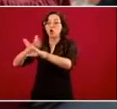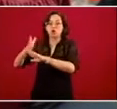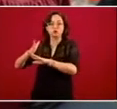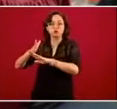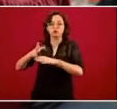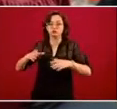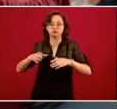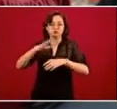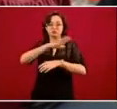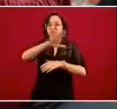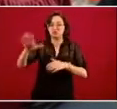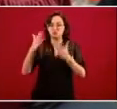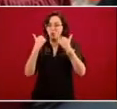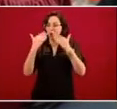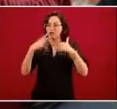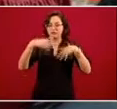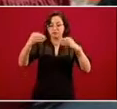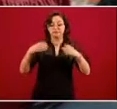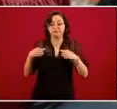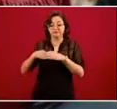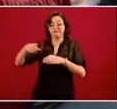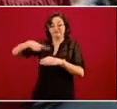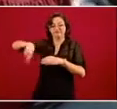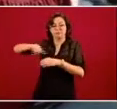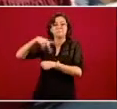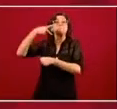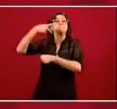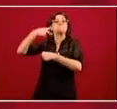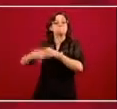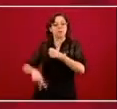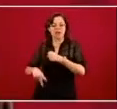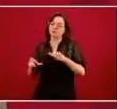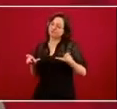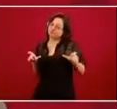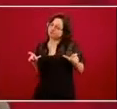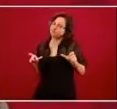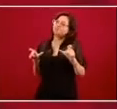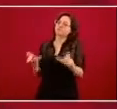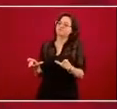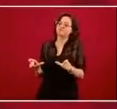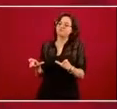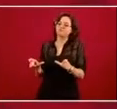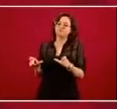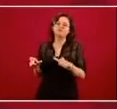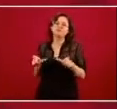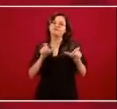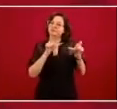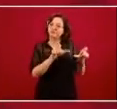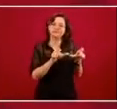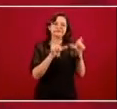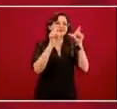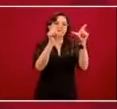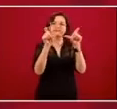transmission or no cases at all, and they will be considered a risk